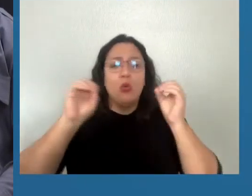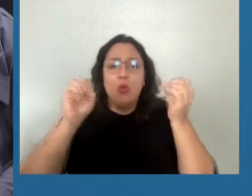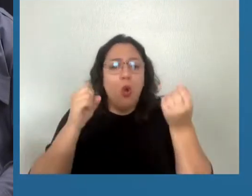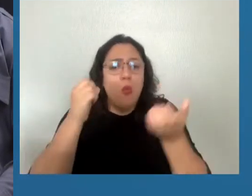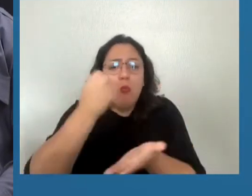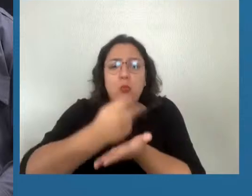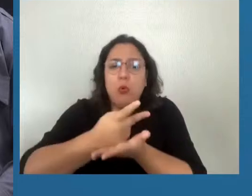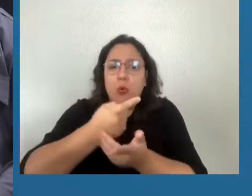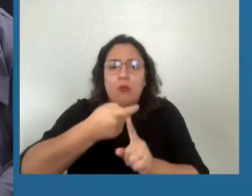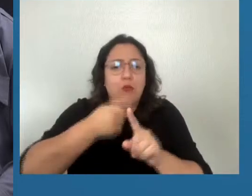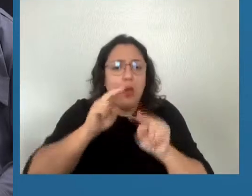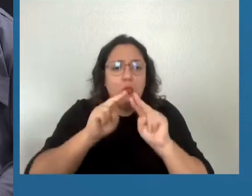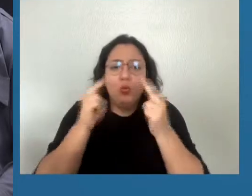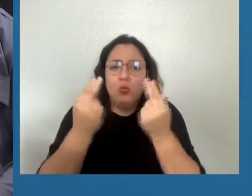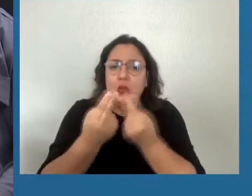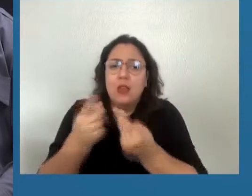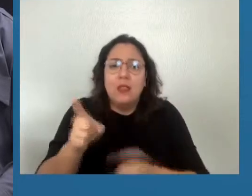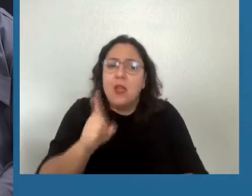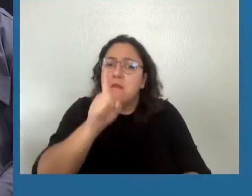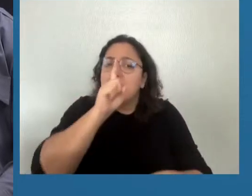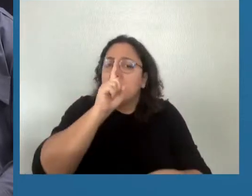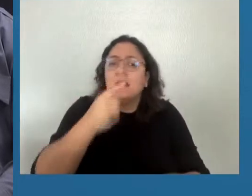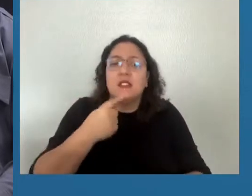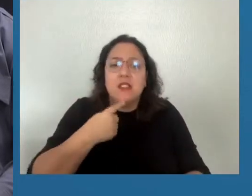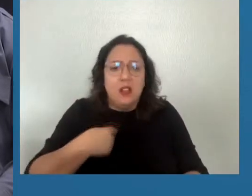the issues.